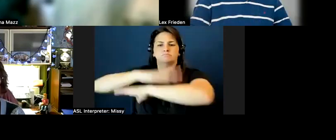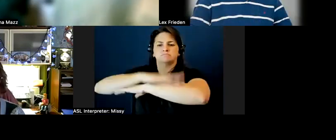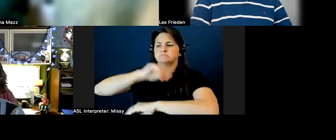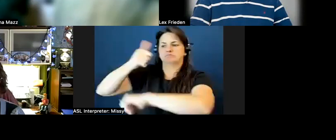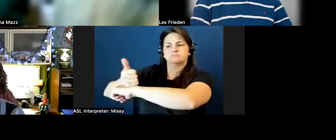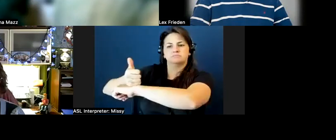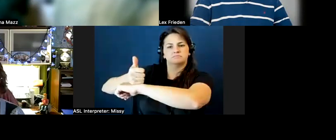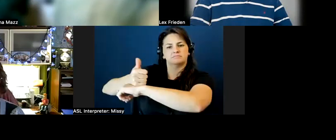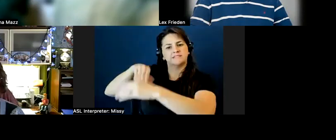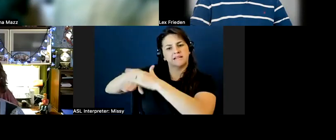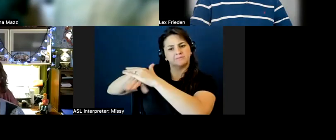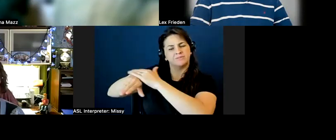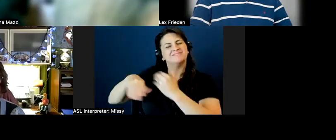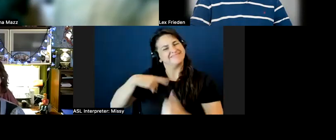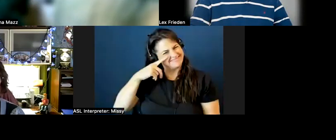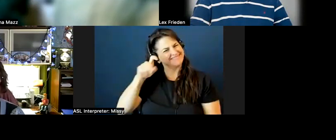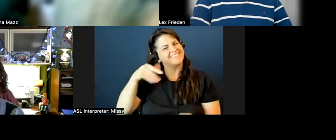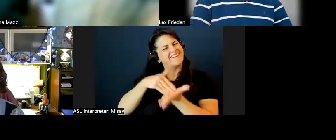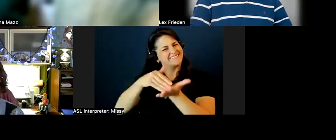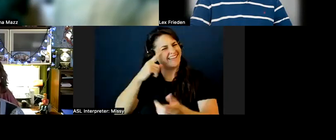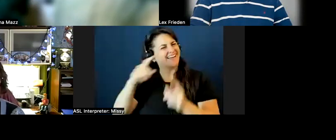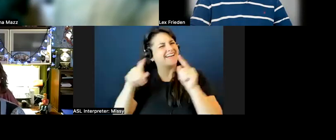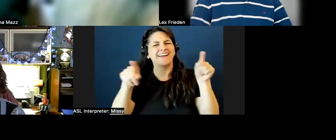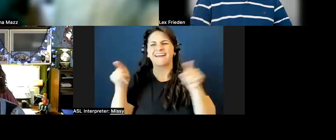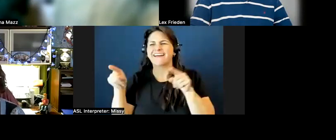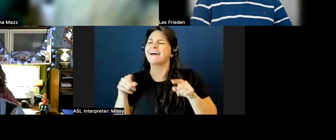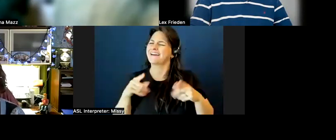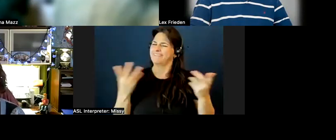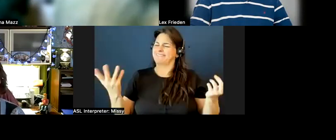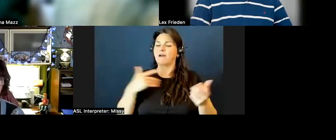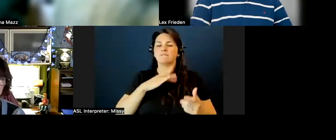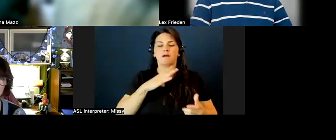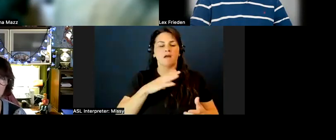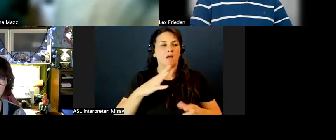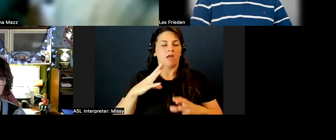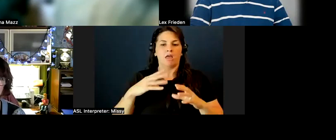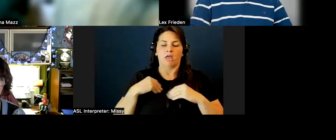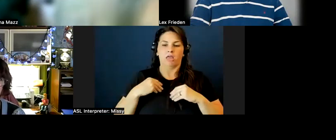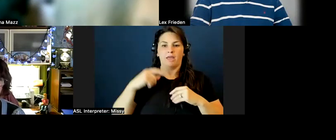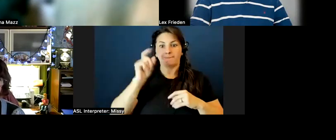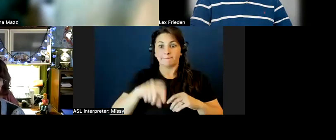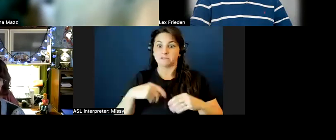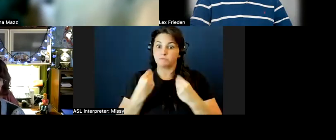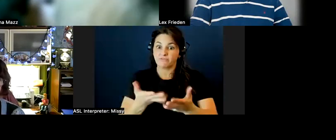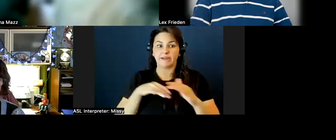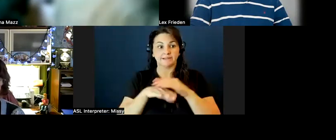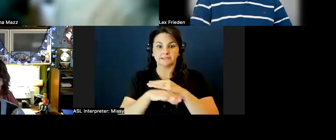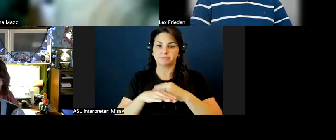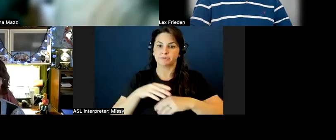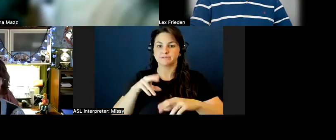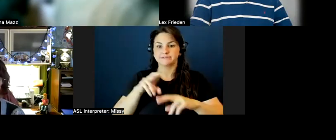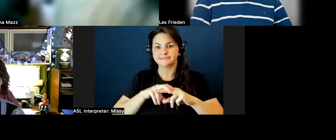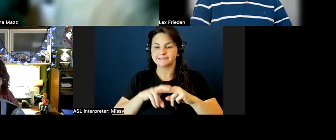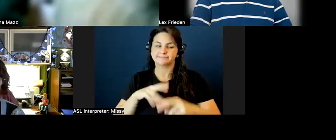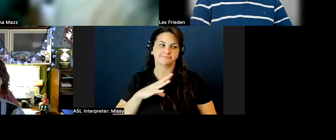recurring pattern I sometimes see, that, you know, I've got this obligation to ensure that I have these accessible, you know, booths or you know, accessible seating